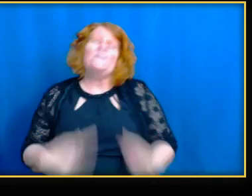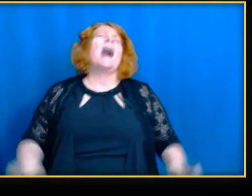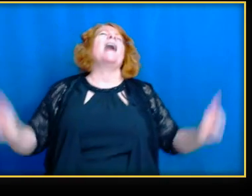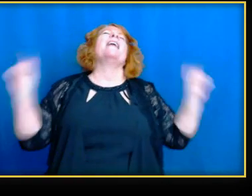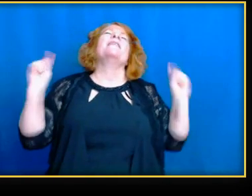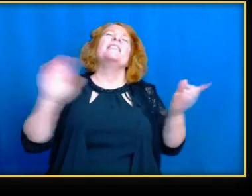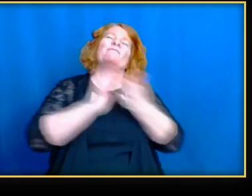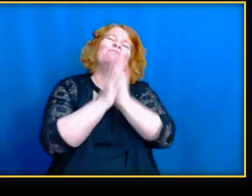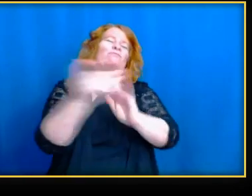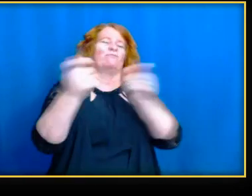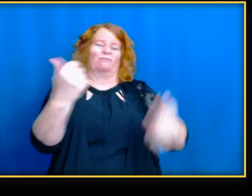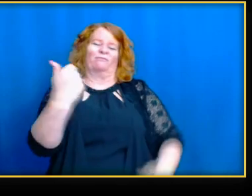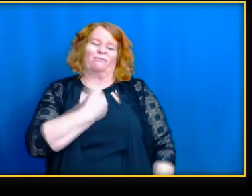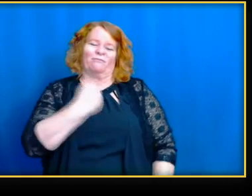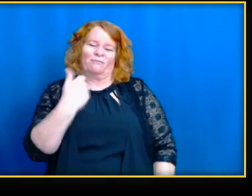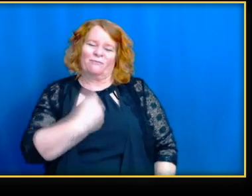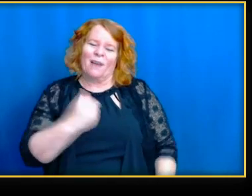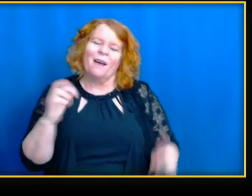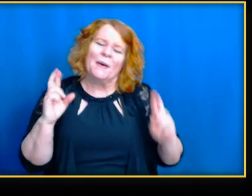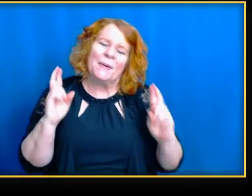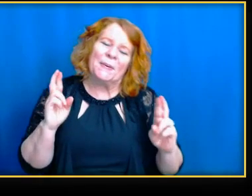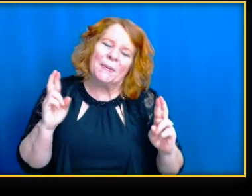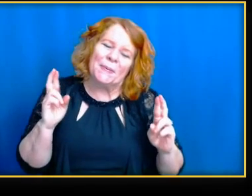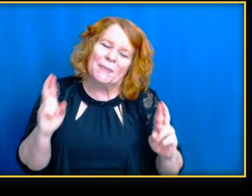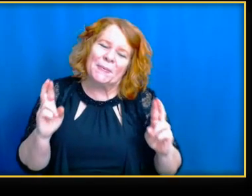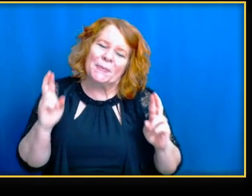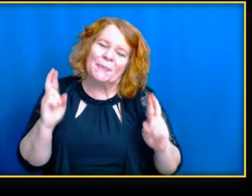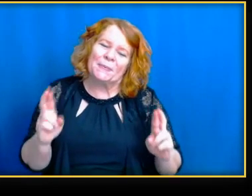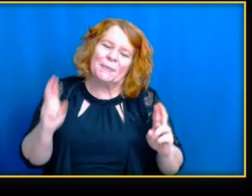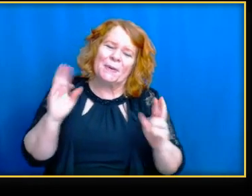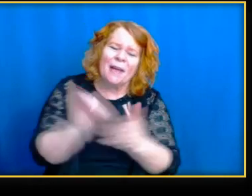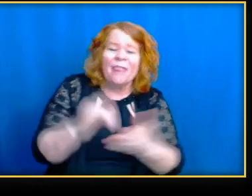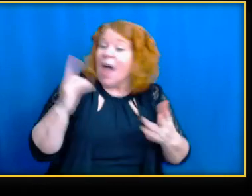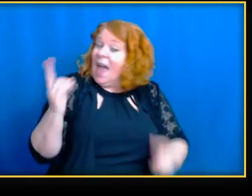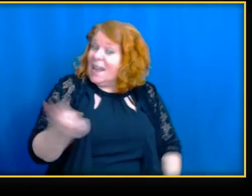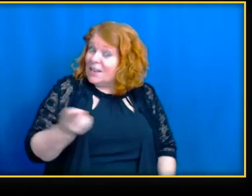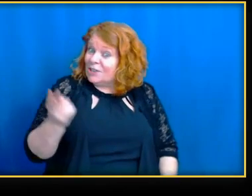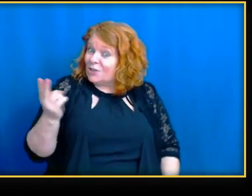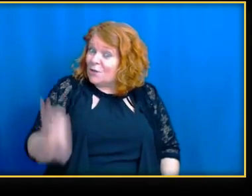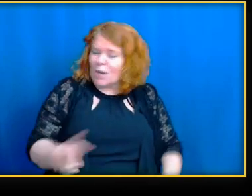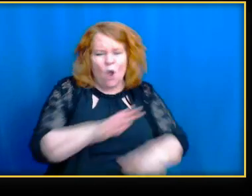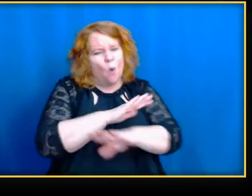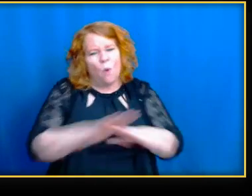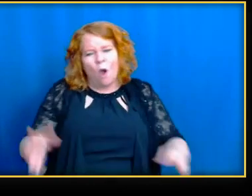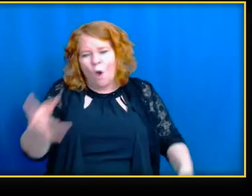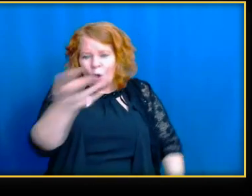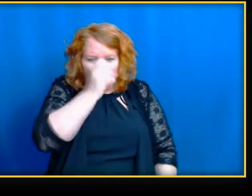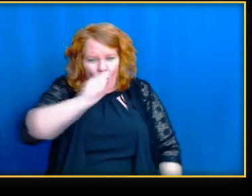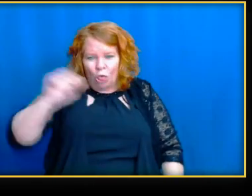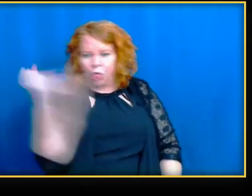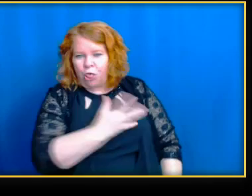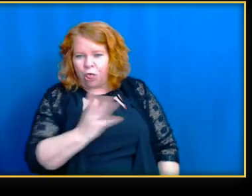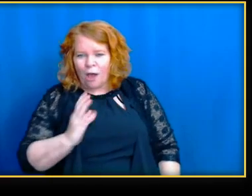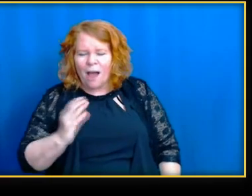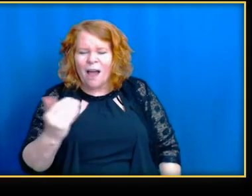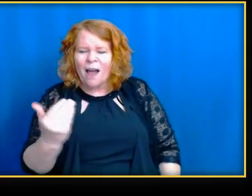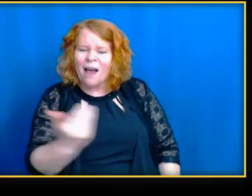our place. That history won't forget us or try